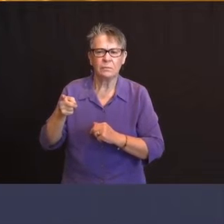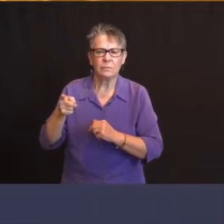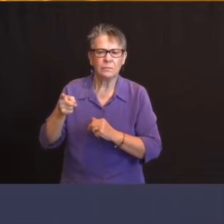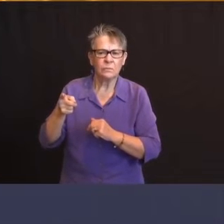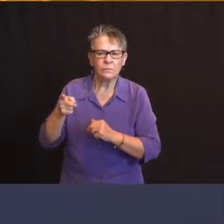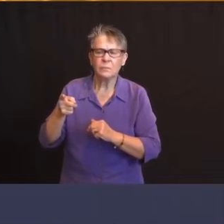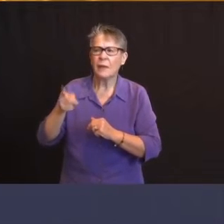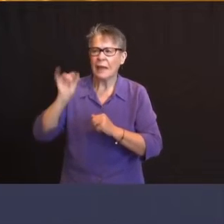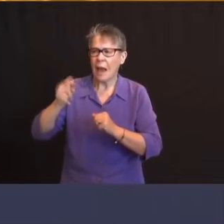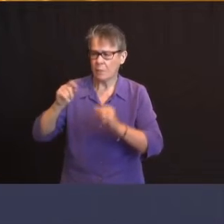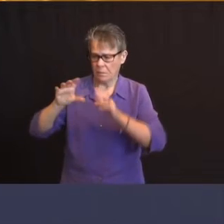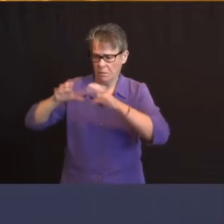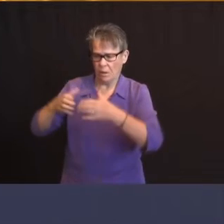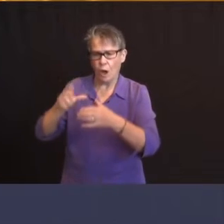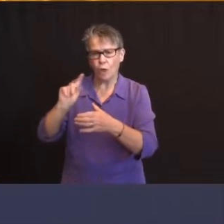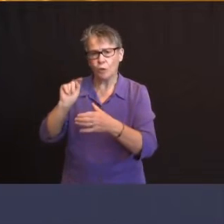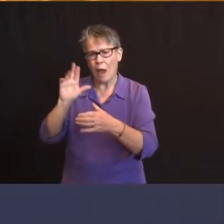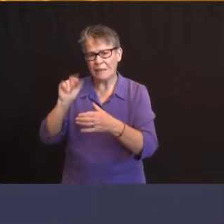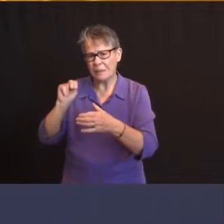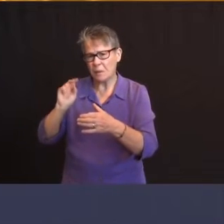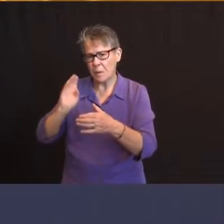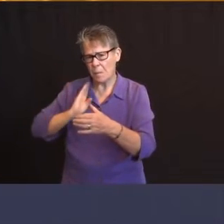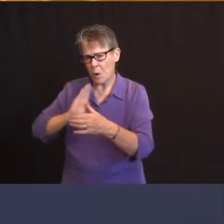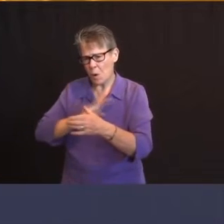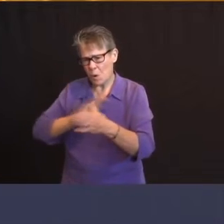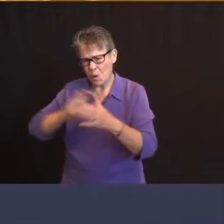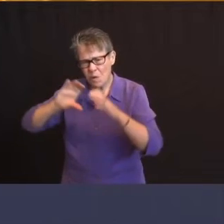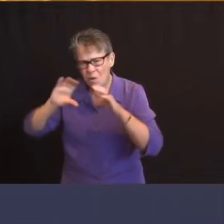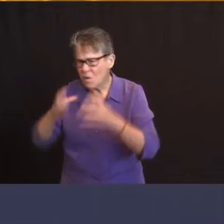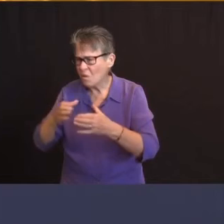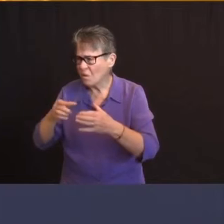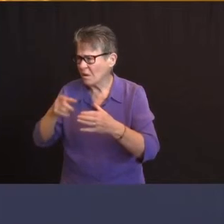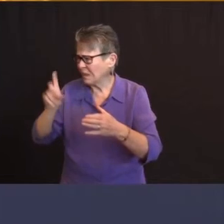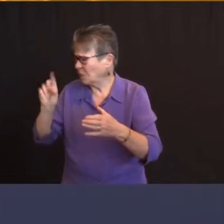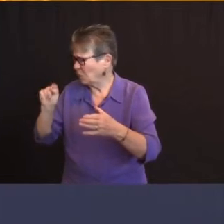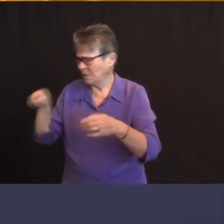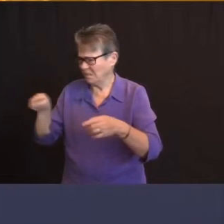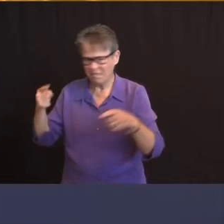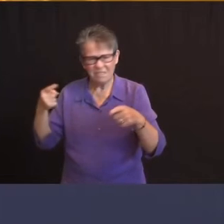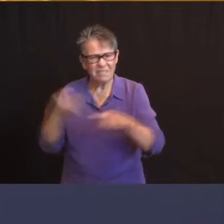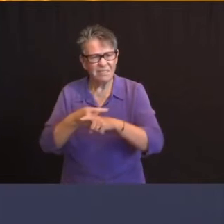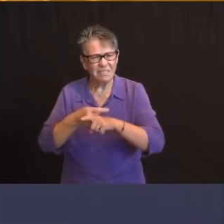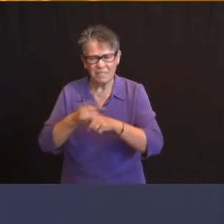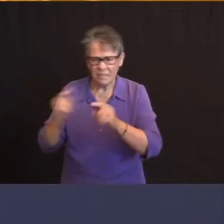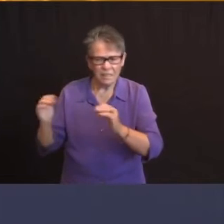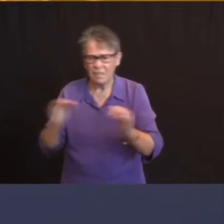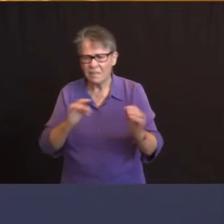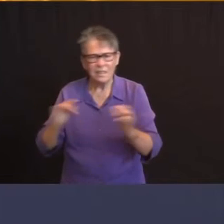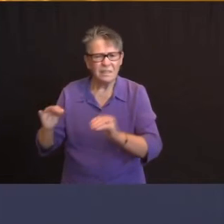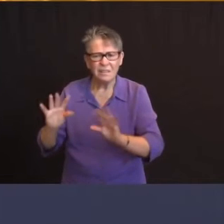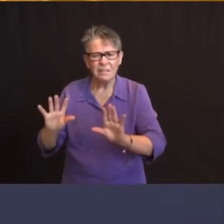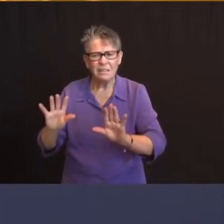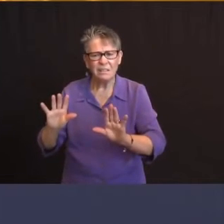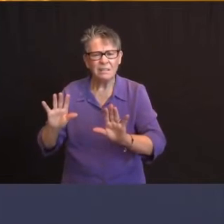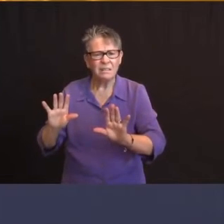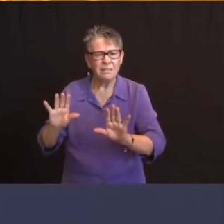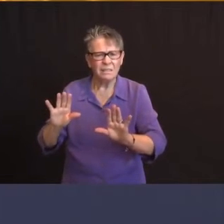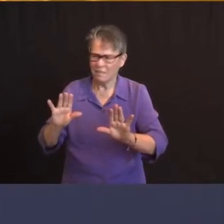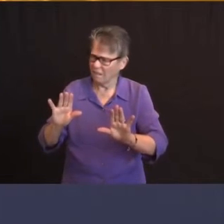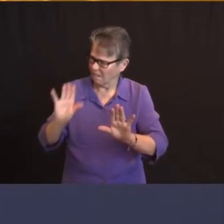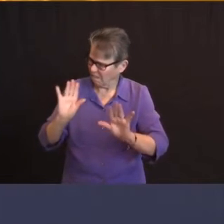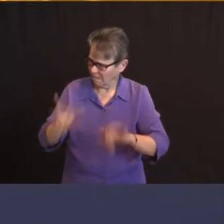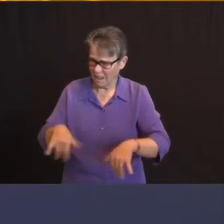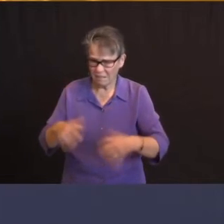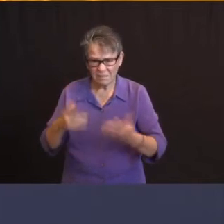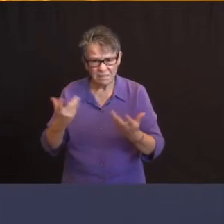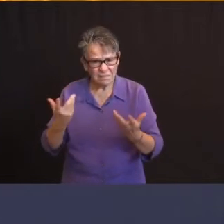game changer. I deal with her on a lot of fronts. Pat and I deal with her usually in bad weather, which I'm happy to say. Now I'm going to say this will